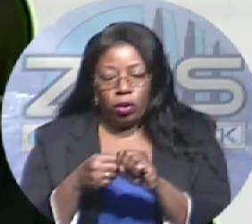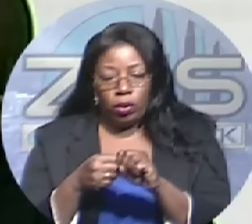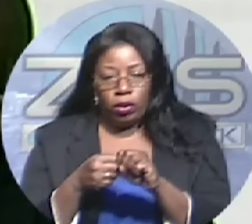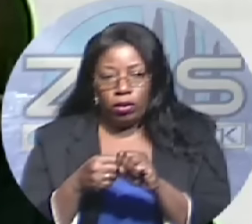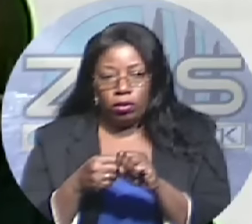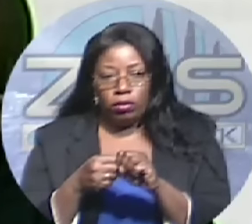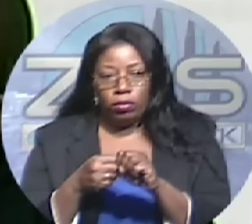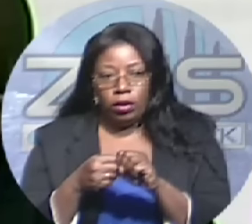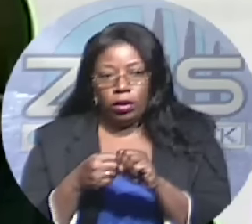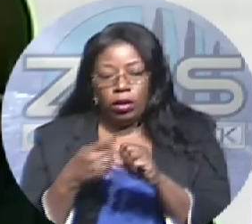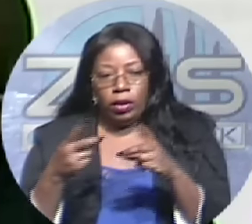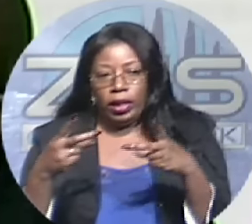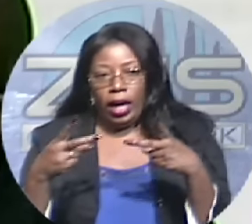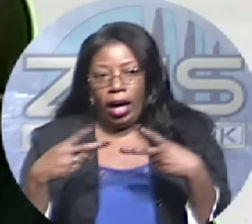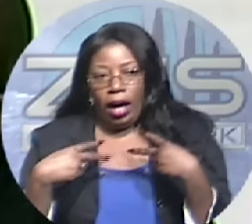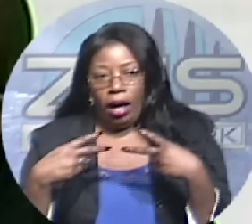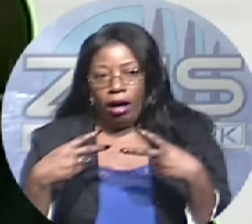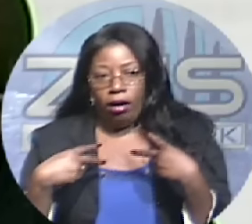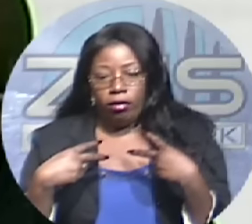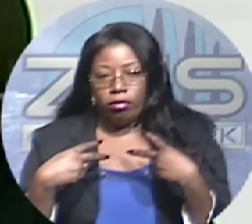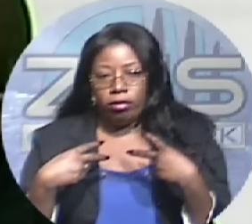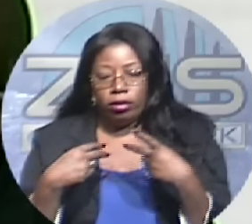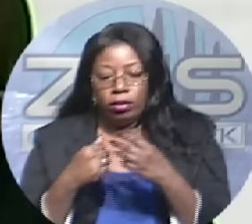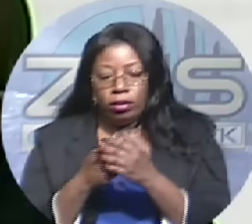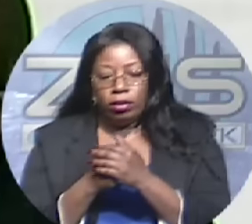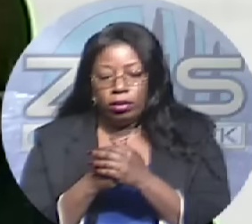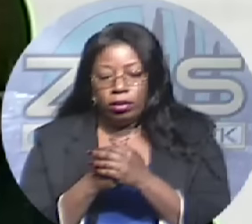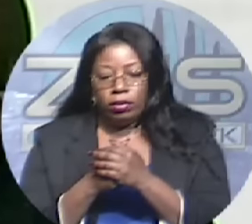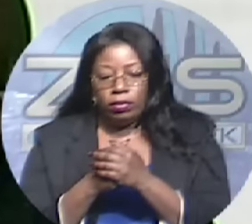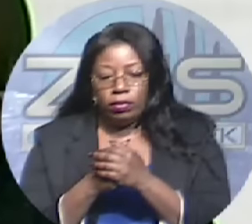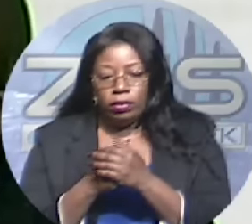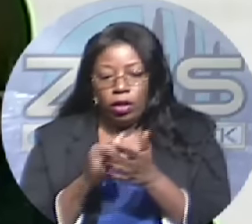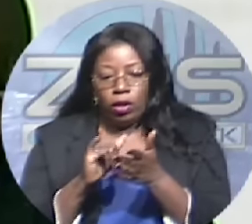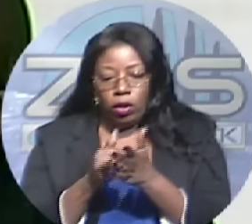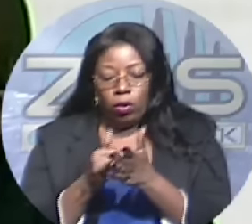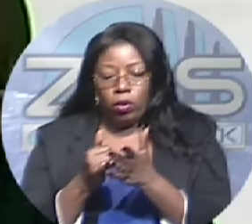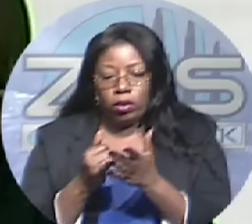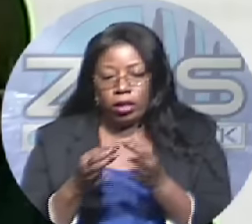can have the de facto central compliance authority that